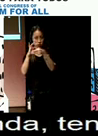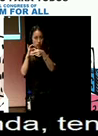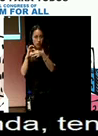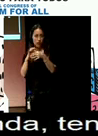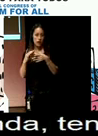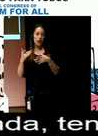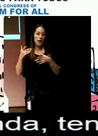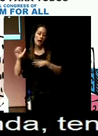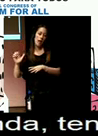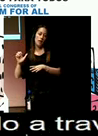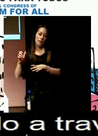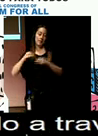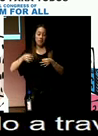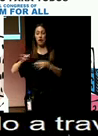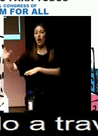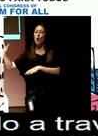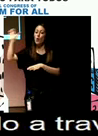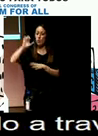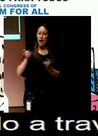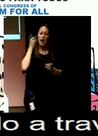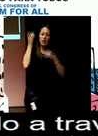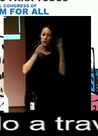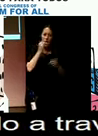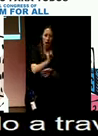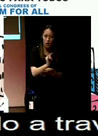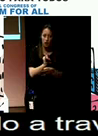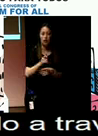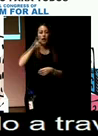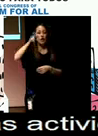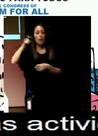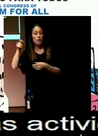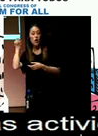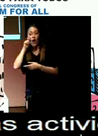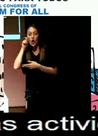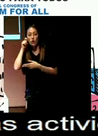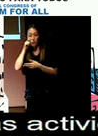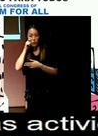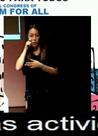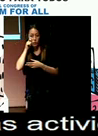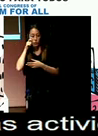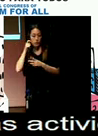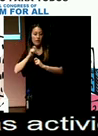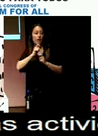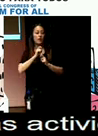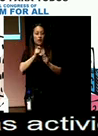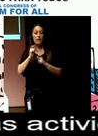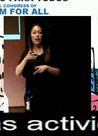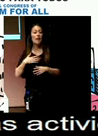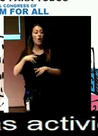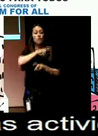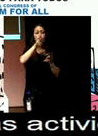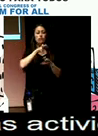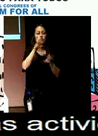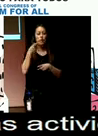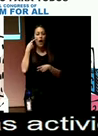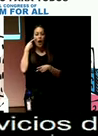lot of service providers in tourism which are aiming at seeking niche markets. These niche